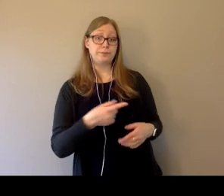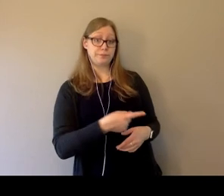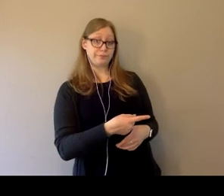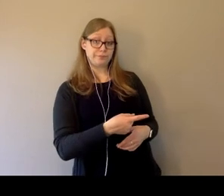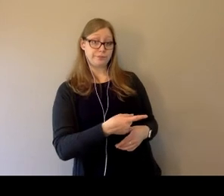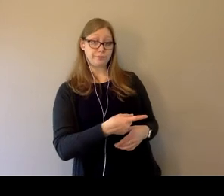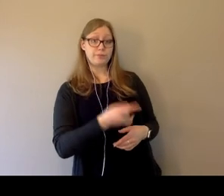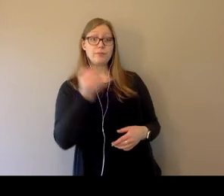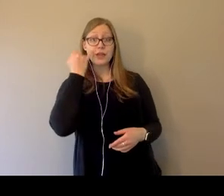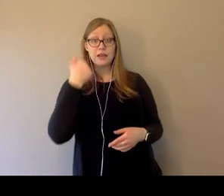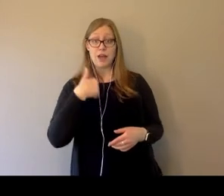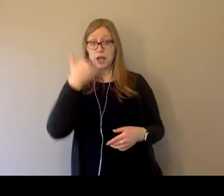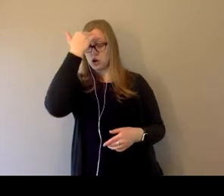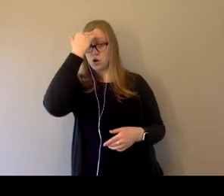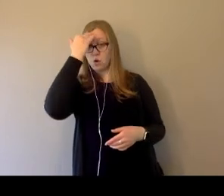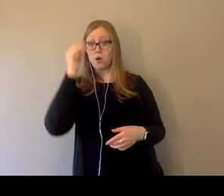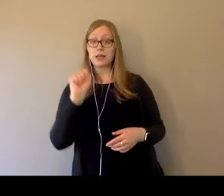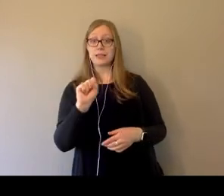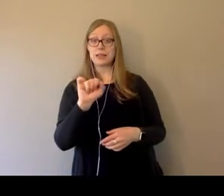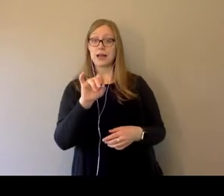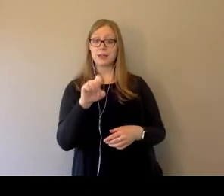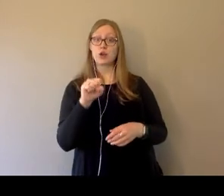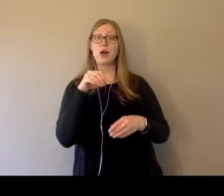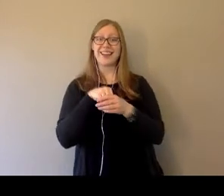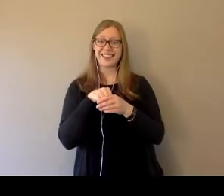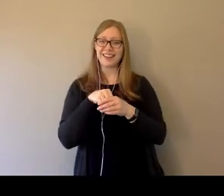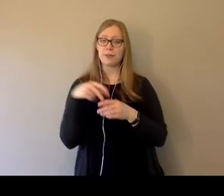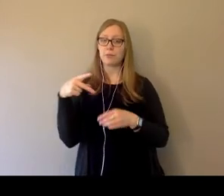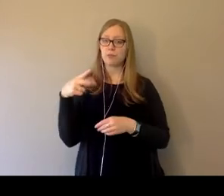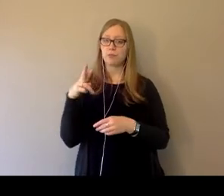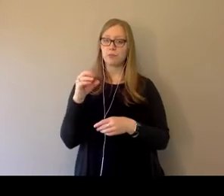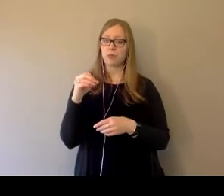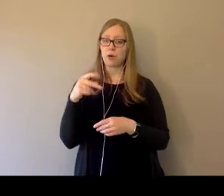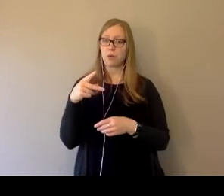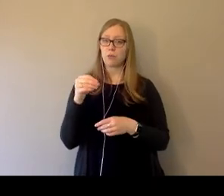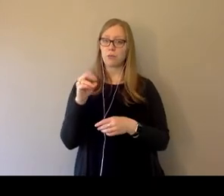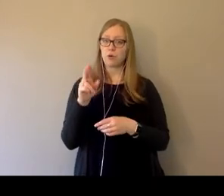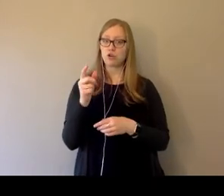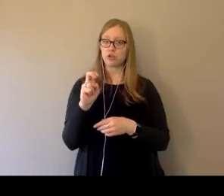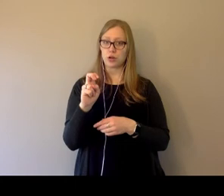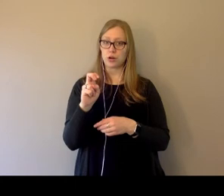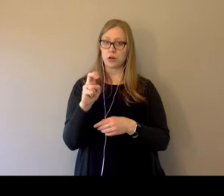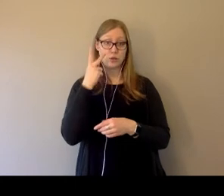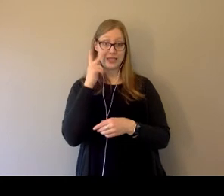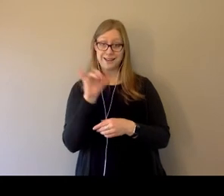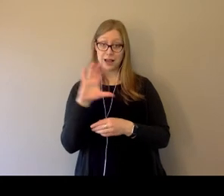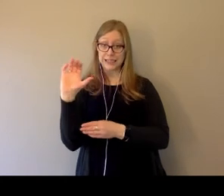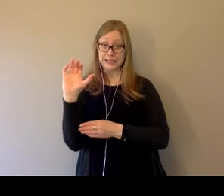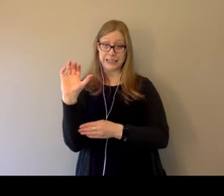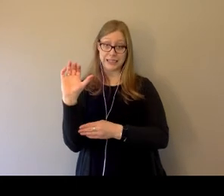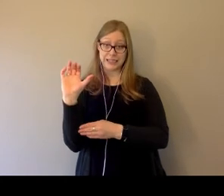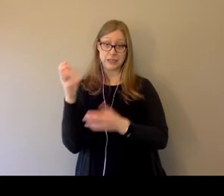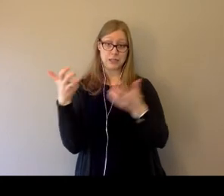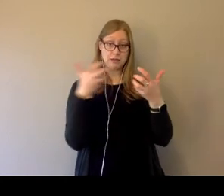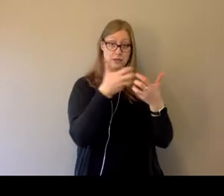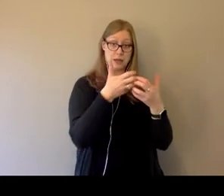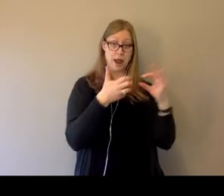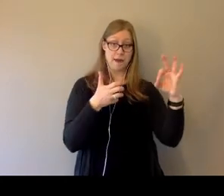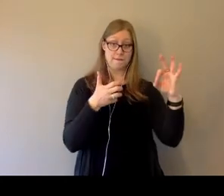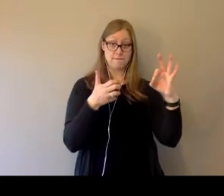proportion, so notice that C is corresponding to F. So if I know C over F is equal